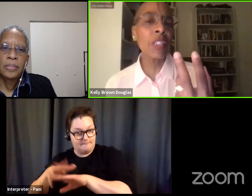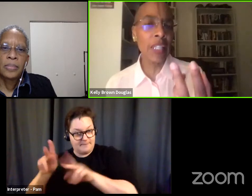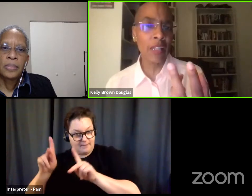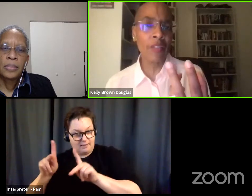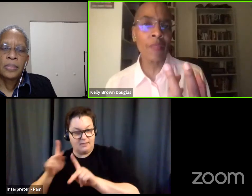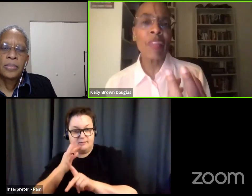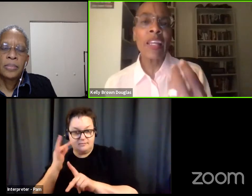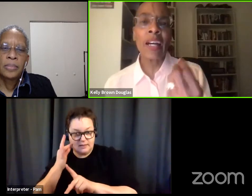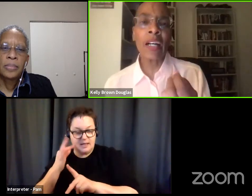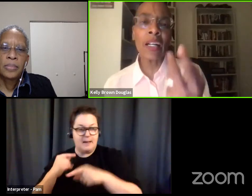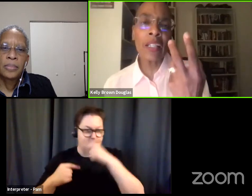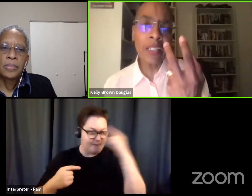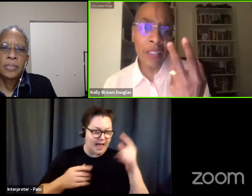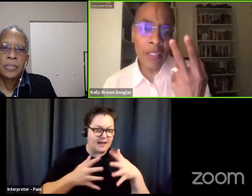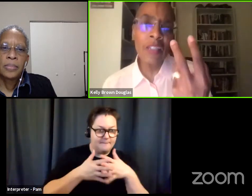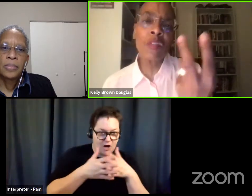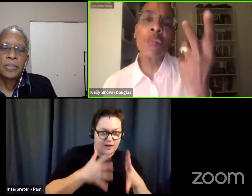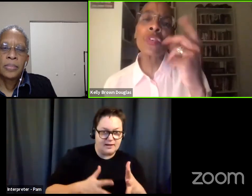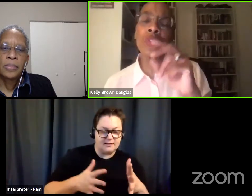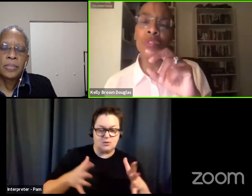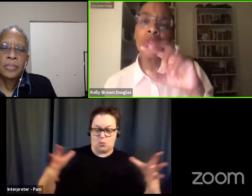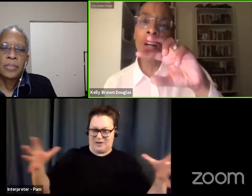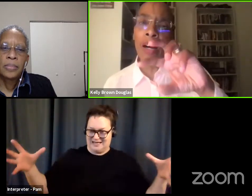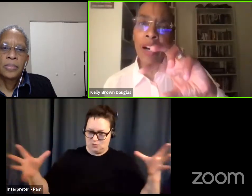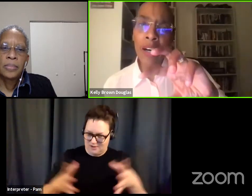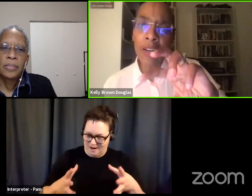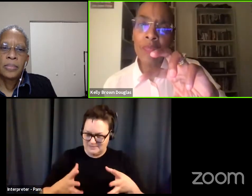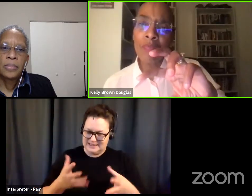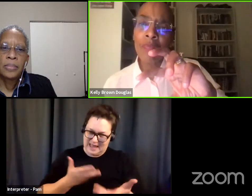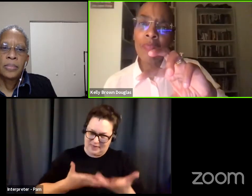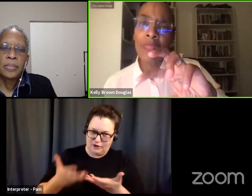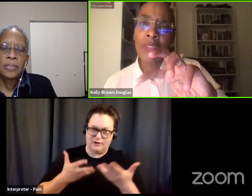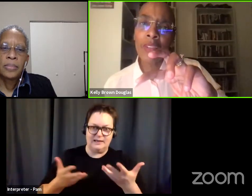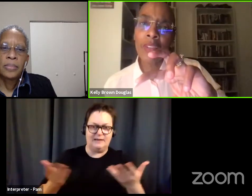to come together even more to